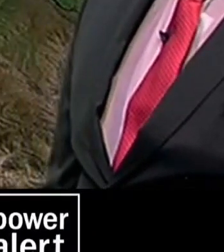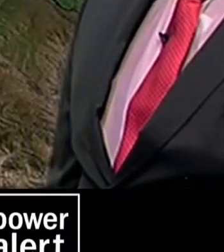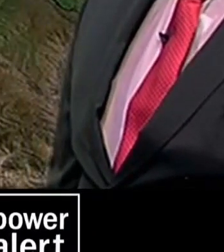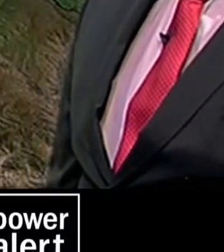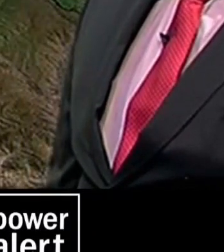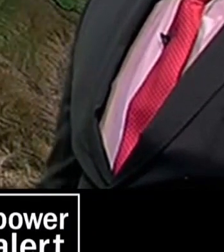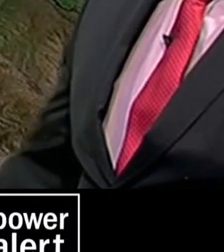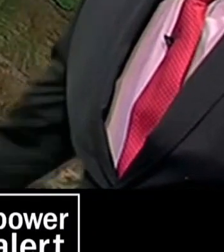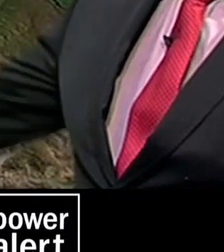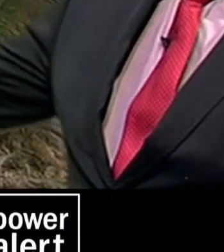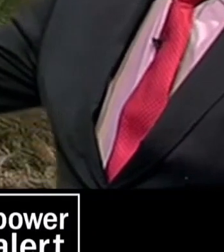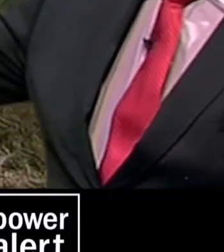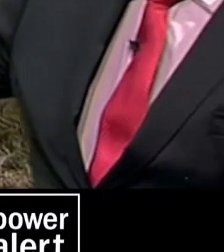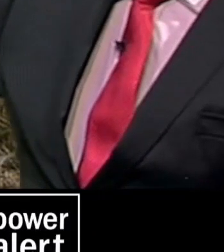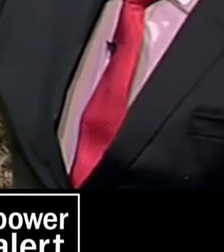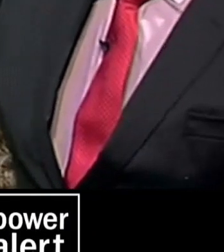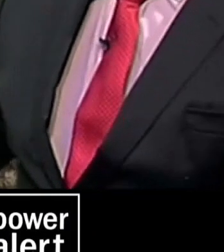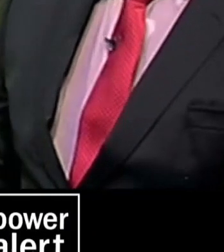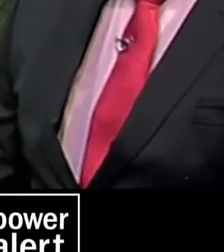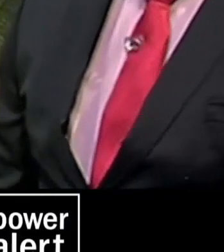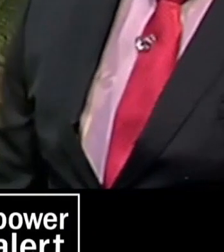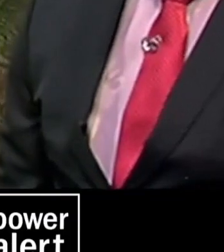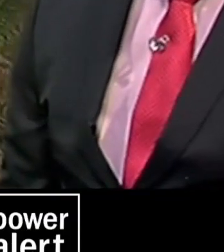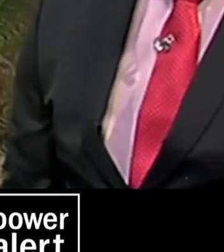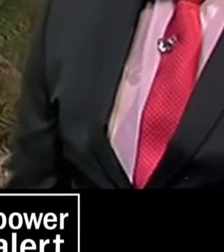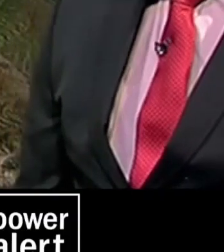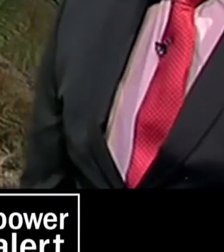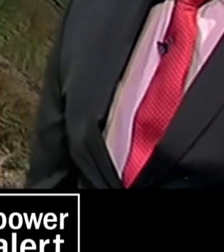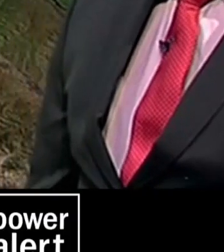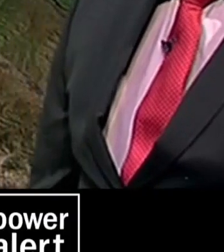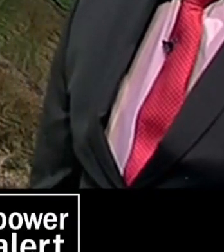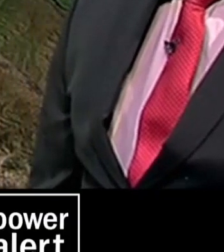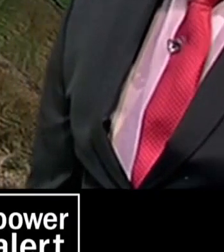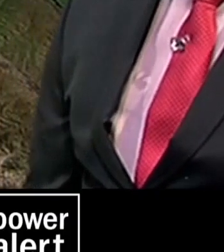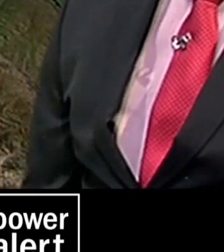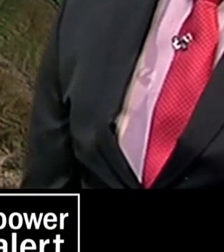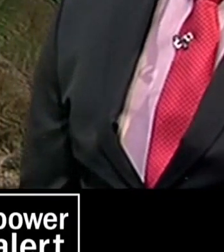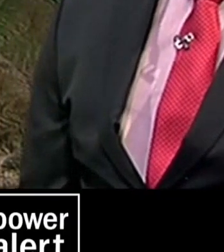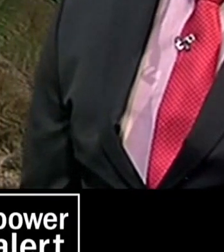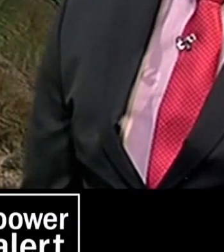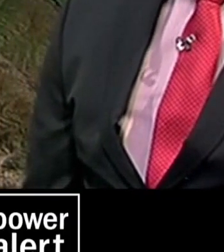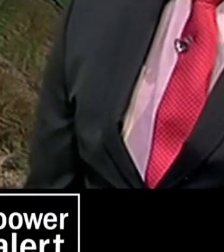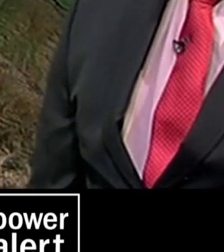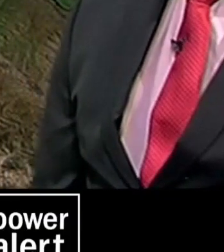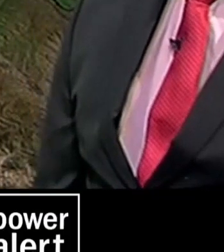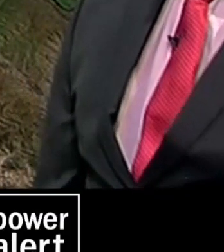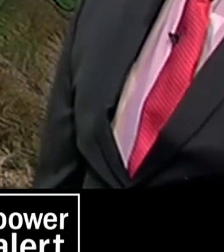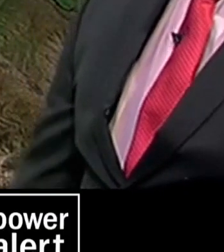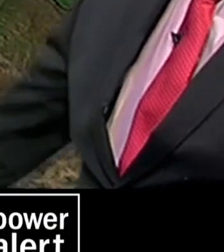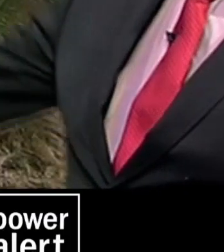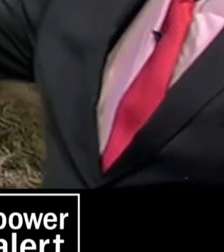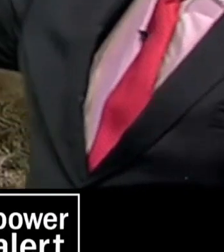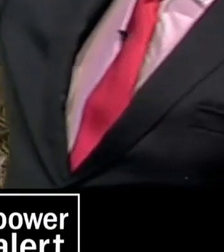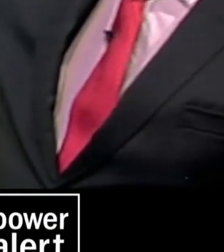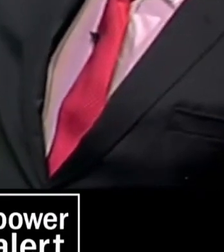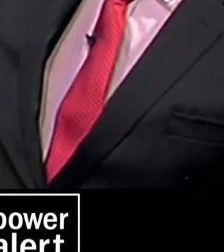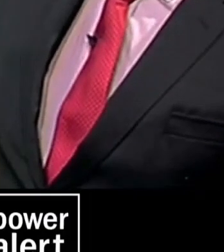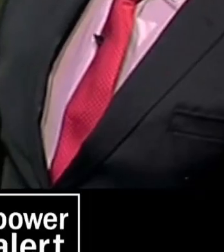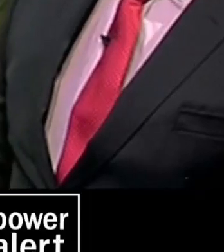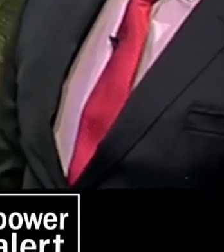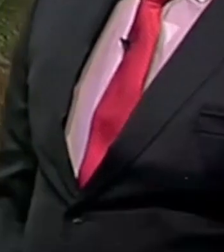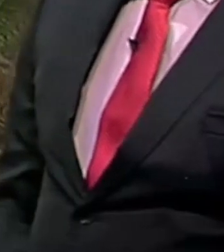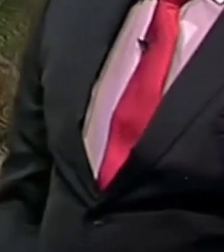hona o se sano seng ho tla bona maemo a batabatang Freestata ka tse robong ka ban ka Velkom shwa ba di supile motsero tla bo futumetse o tla futubala ma Bothaville